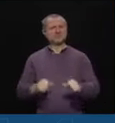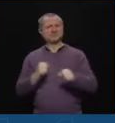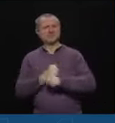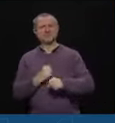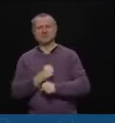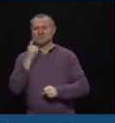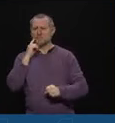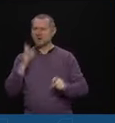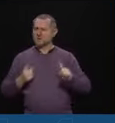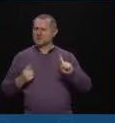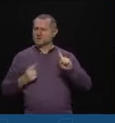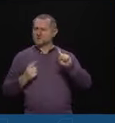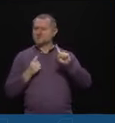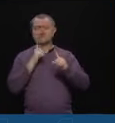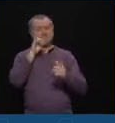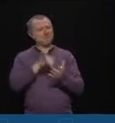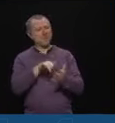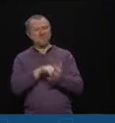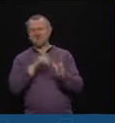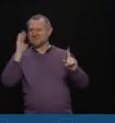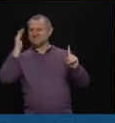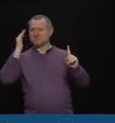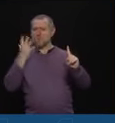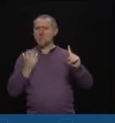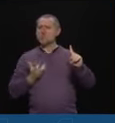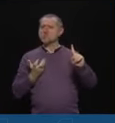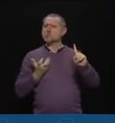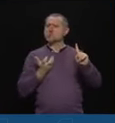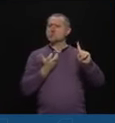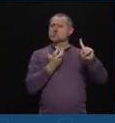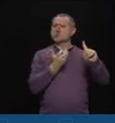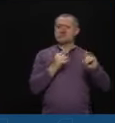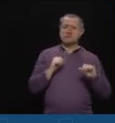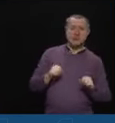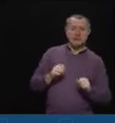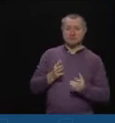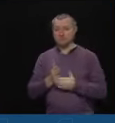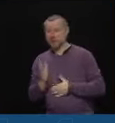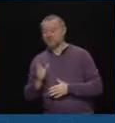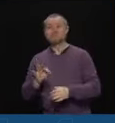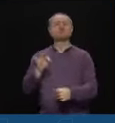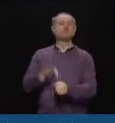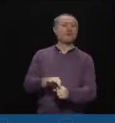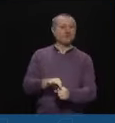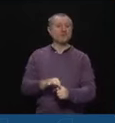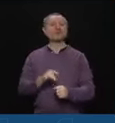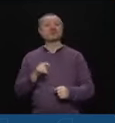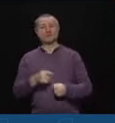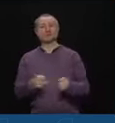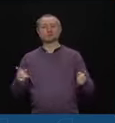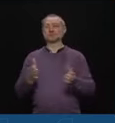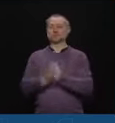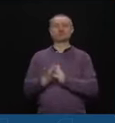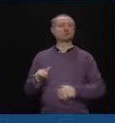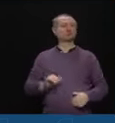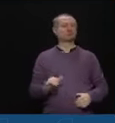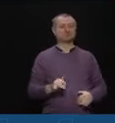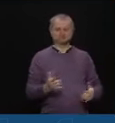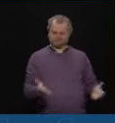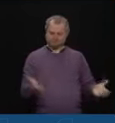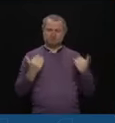that you're all talking about, that you're not quite sure you can get there, the right to vote, you should ask for that as well. So Frederick Douglass